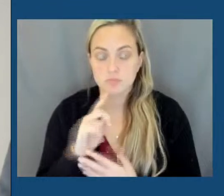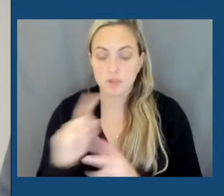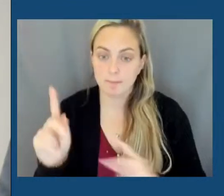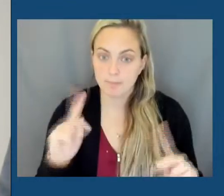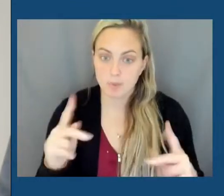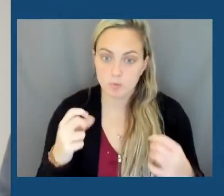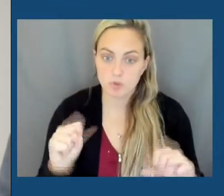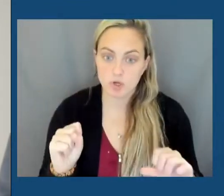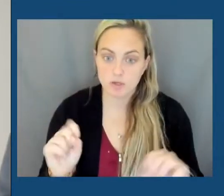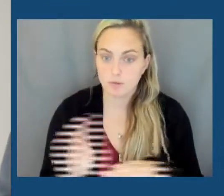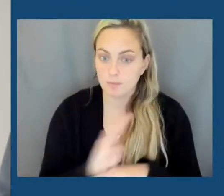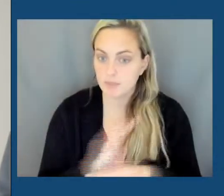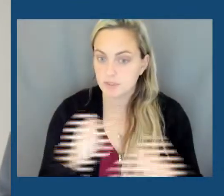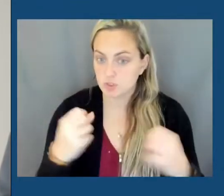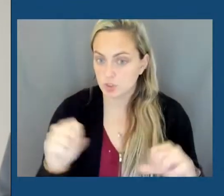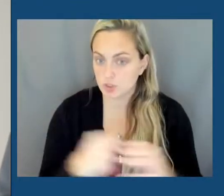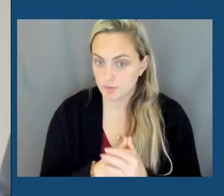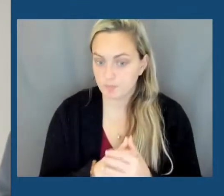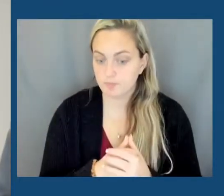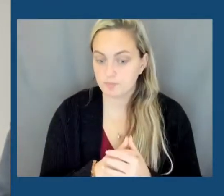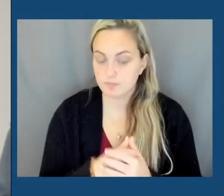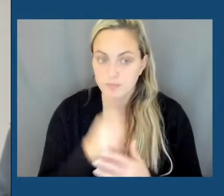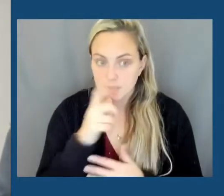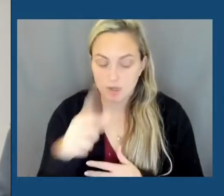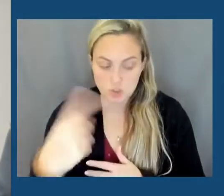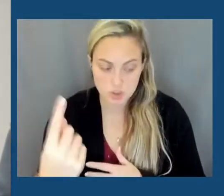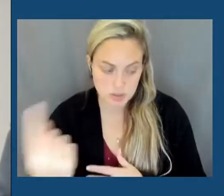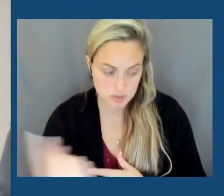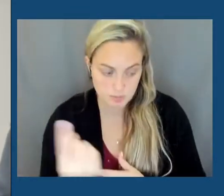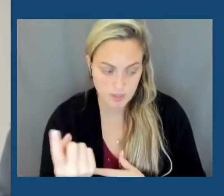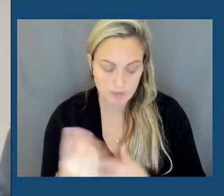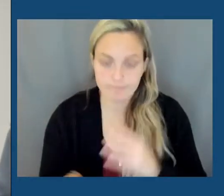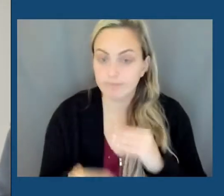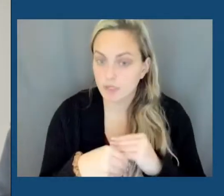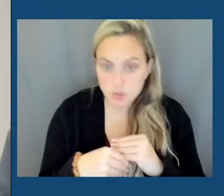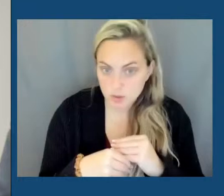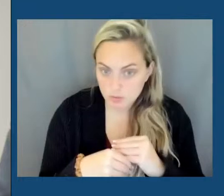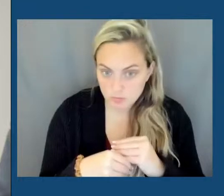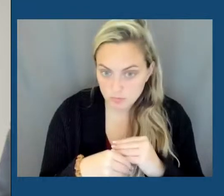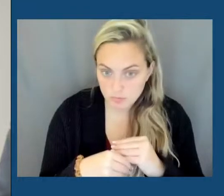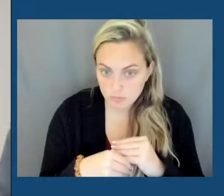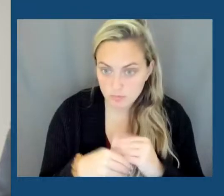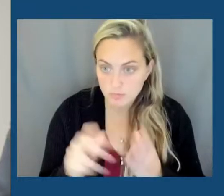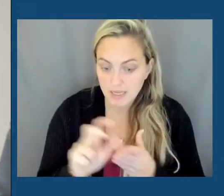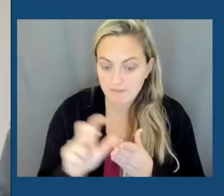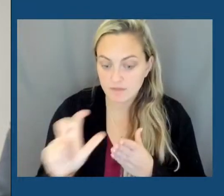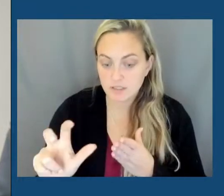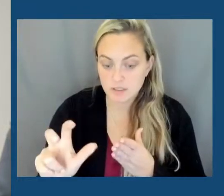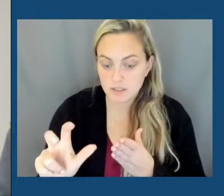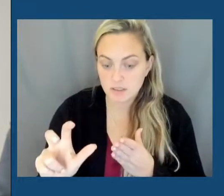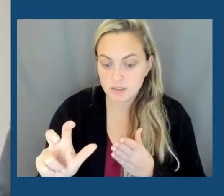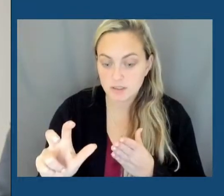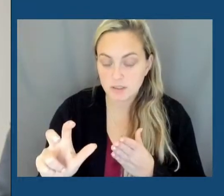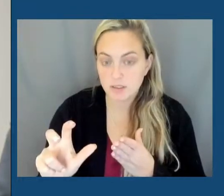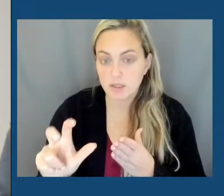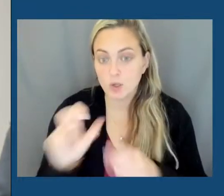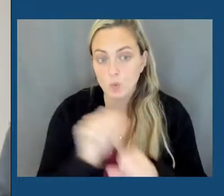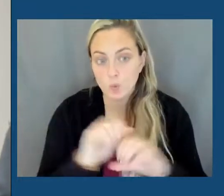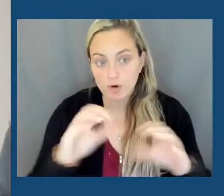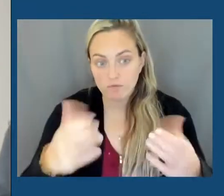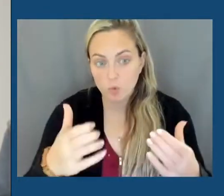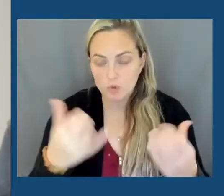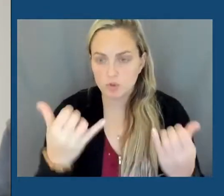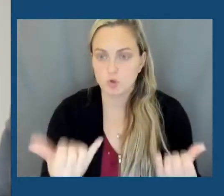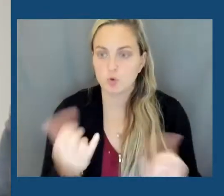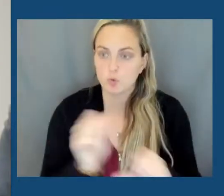as a business strategy. It's not just something extra. Investing in workforce, our existing workforce, our